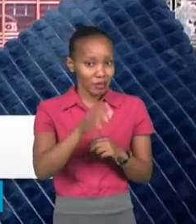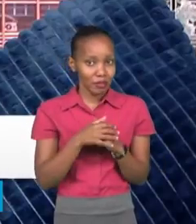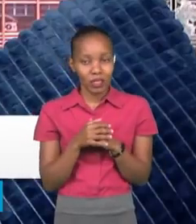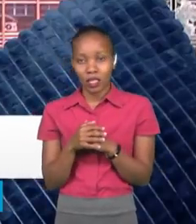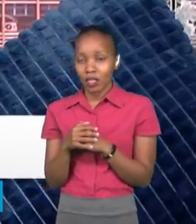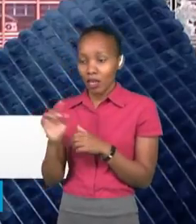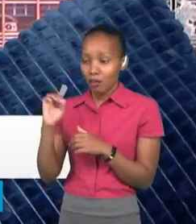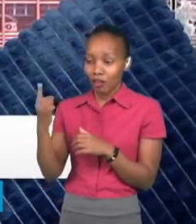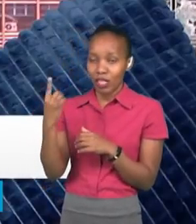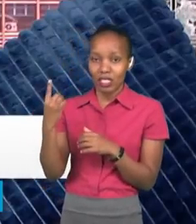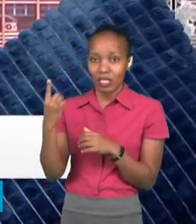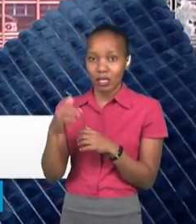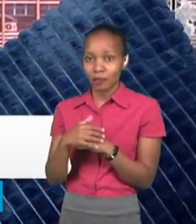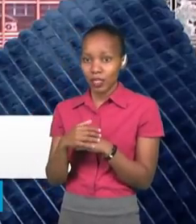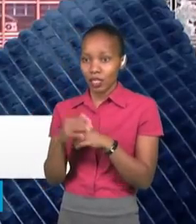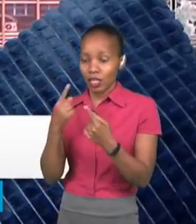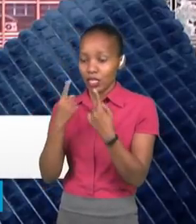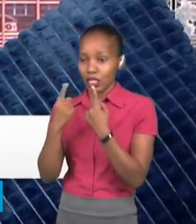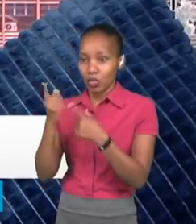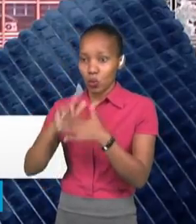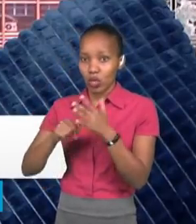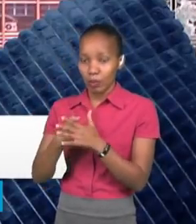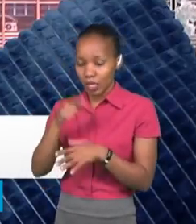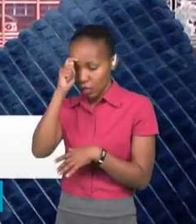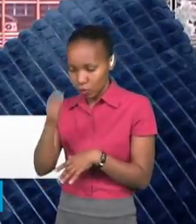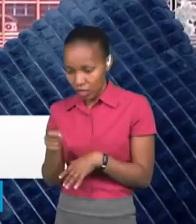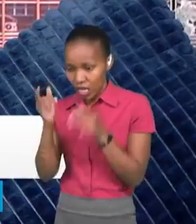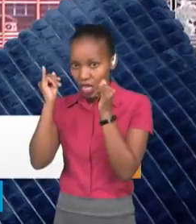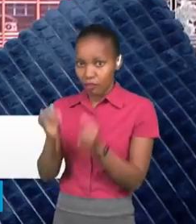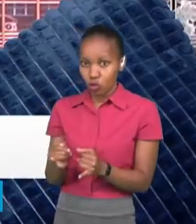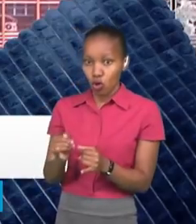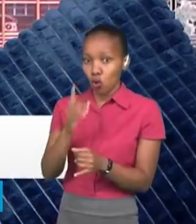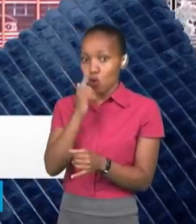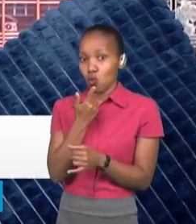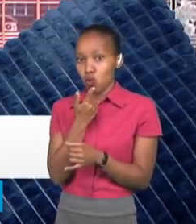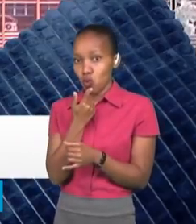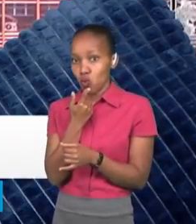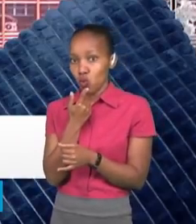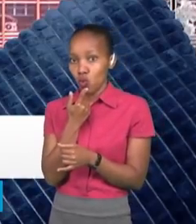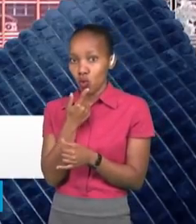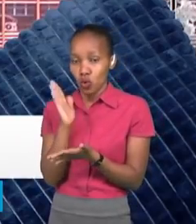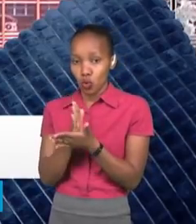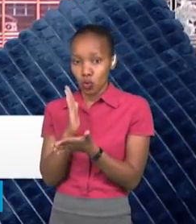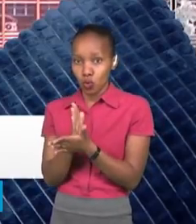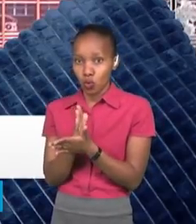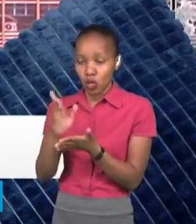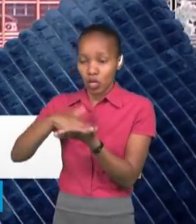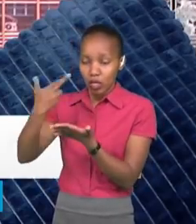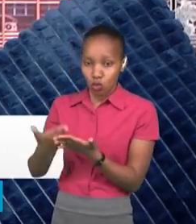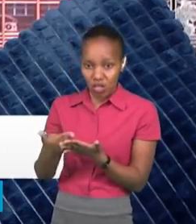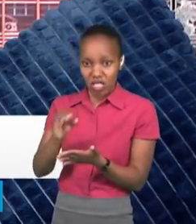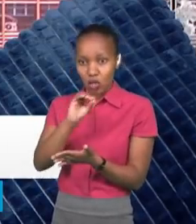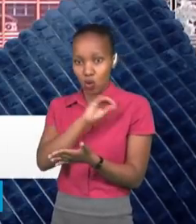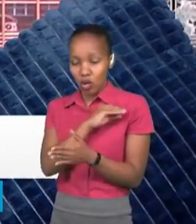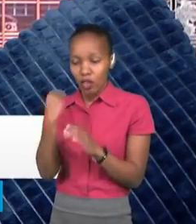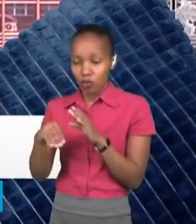of all, I must say that I respect the individuals actually who take time and their resources to invest